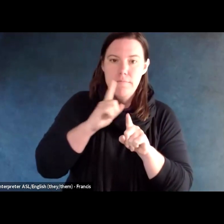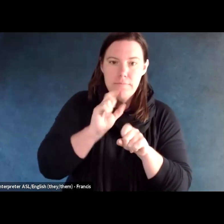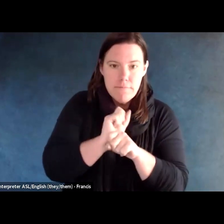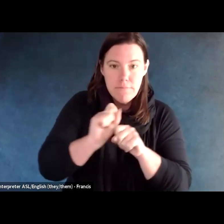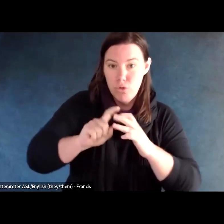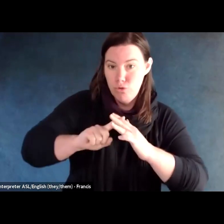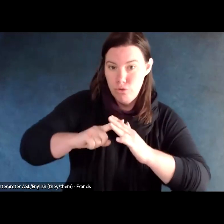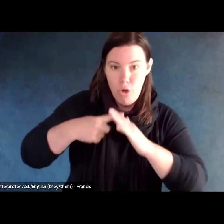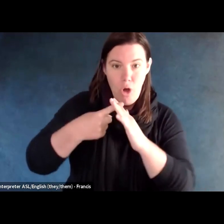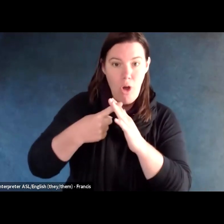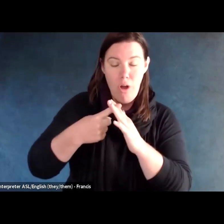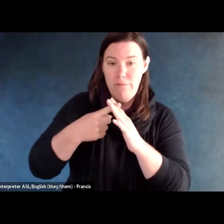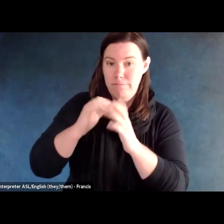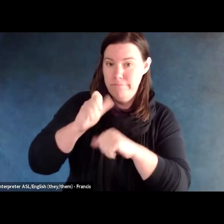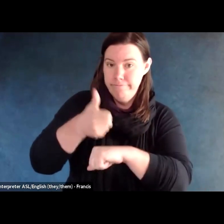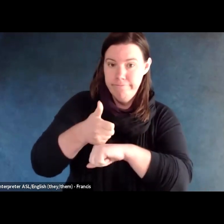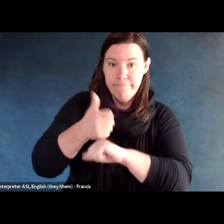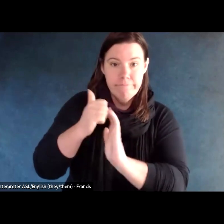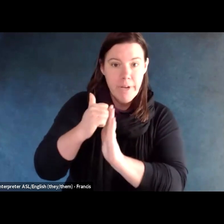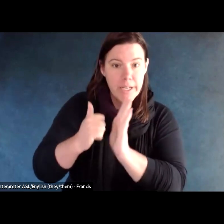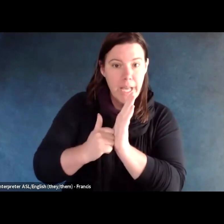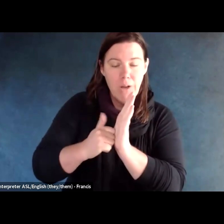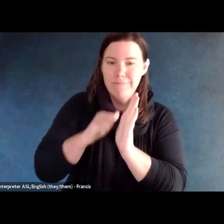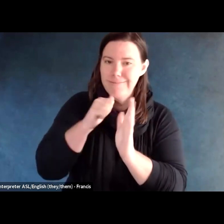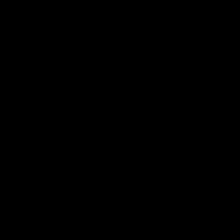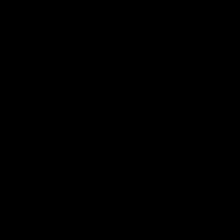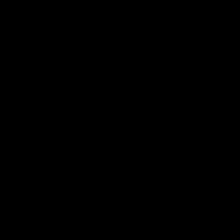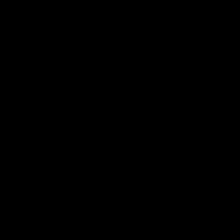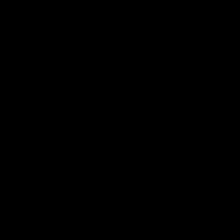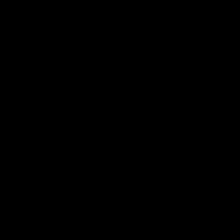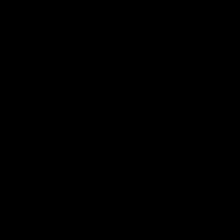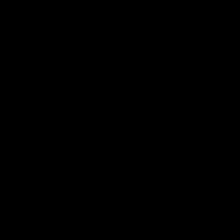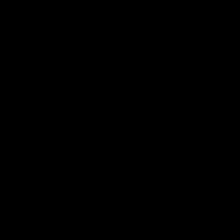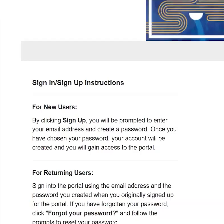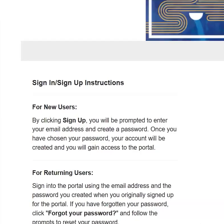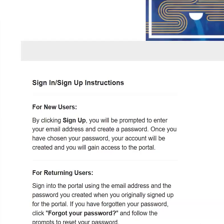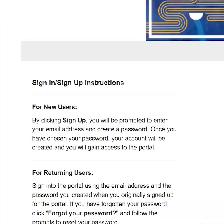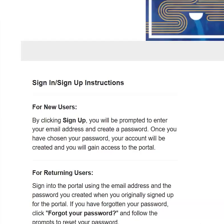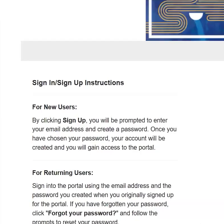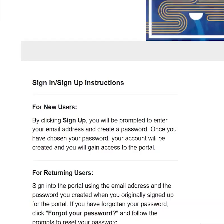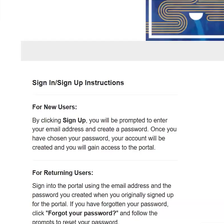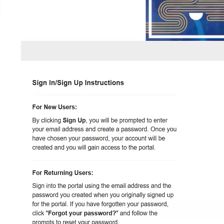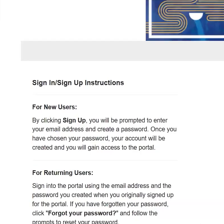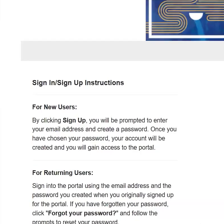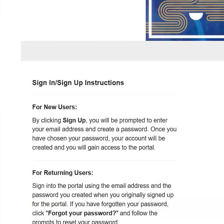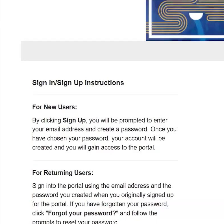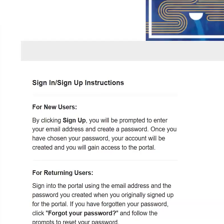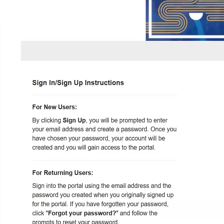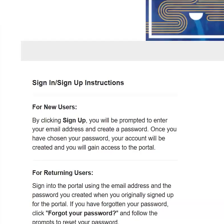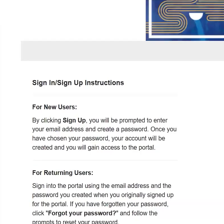my screen and show you what the application portal looks like. As you can